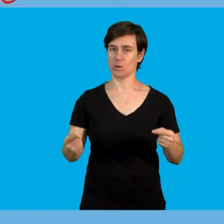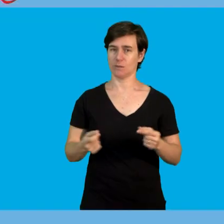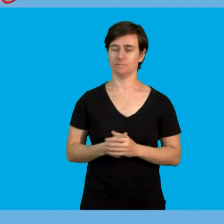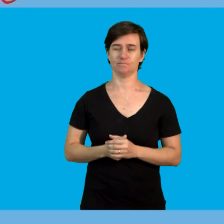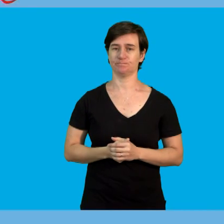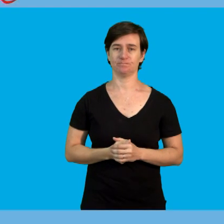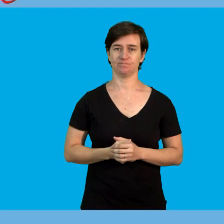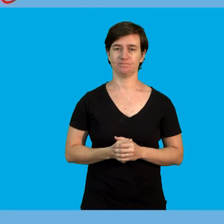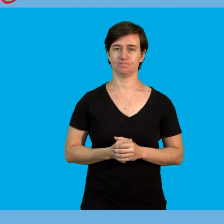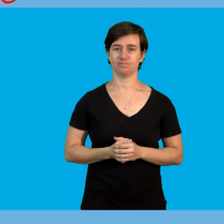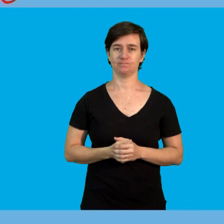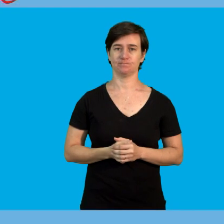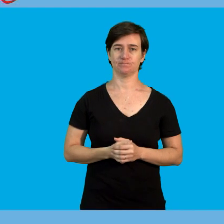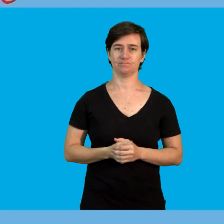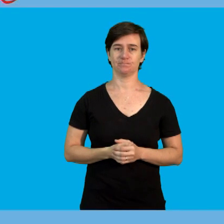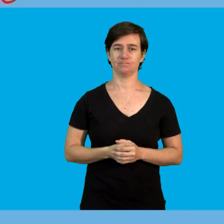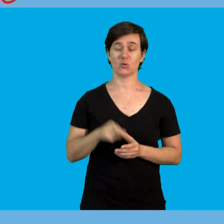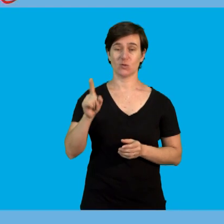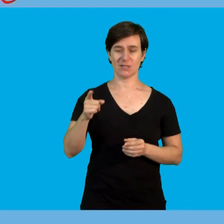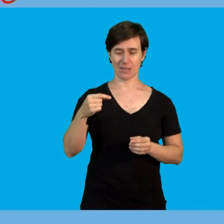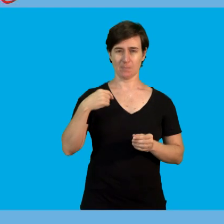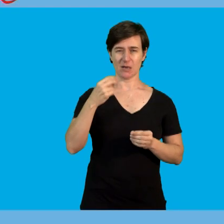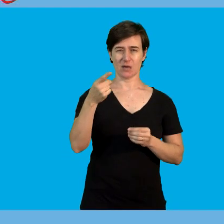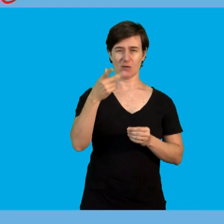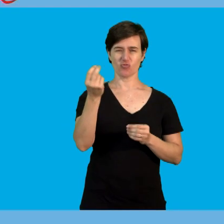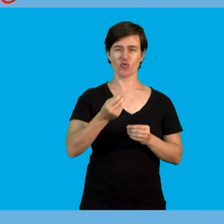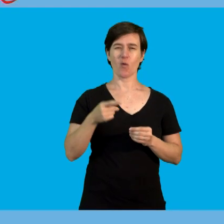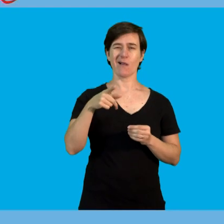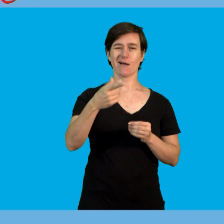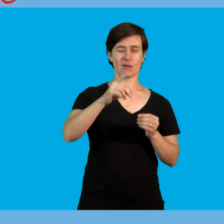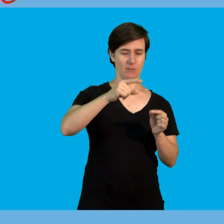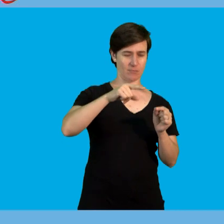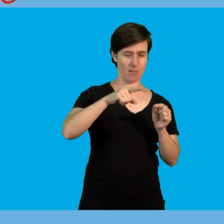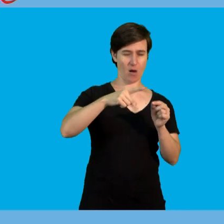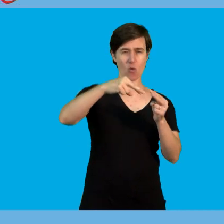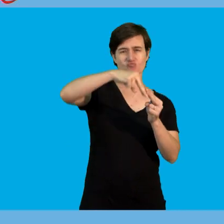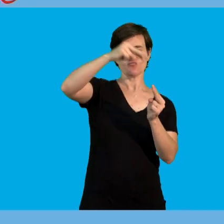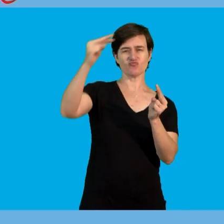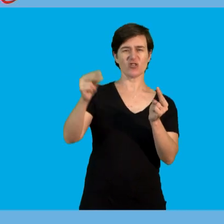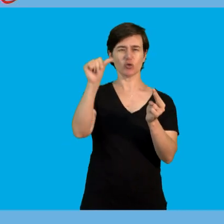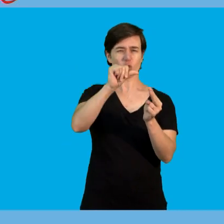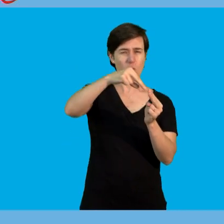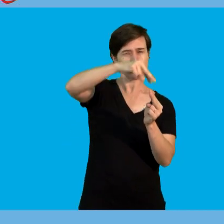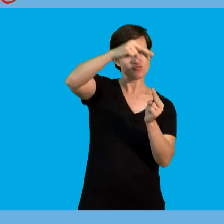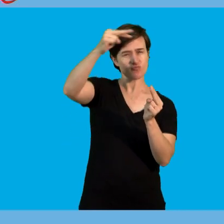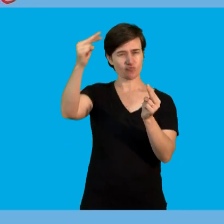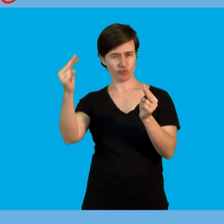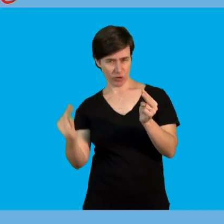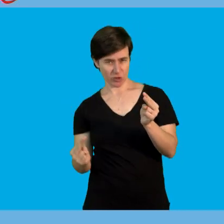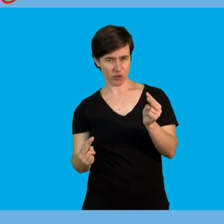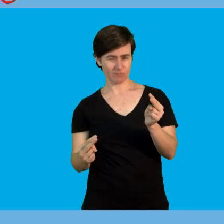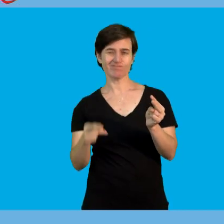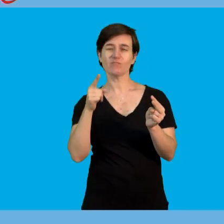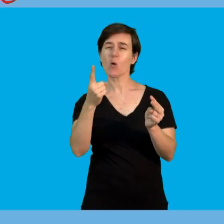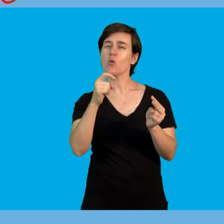two beakers. And then we have also this bridge that is connecting the two beakers,